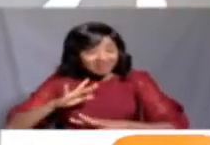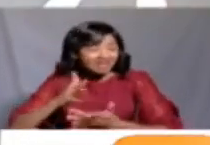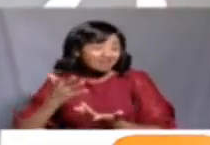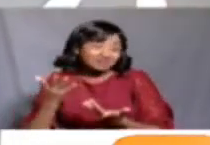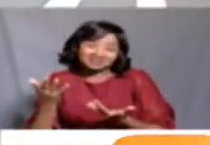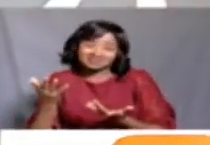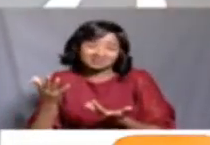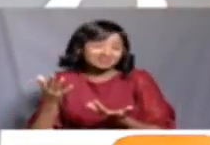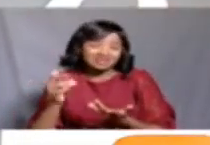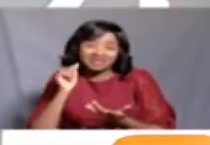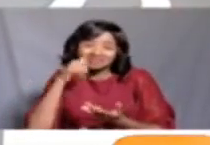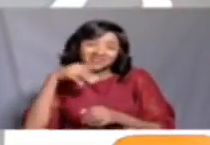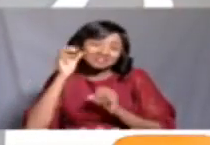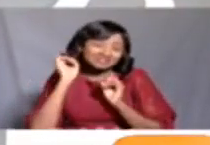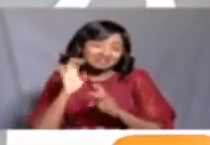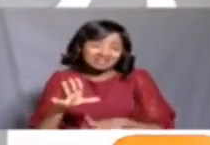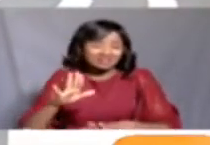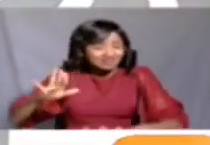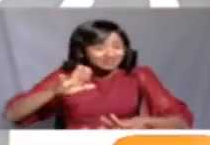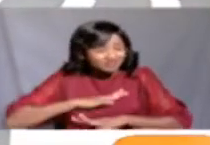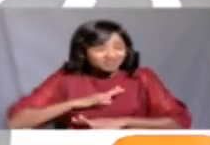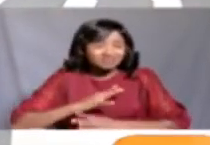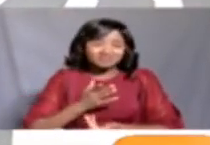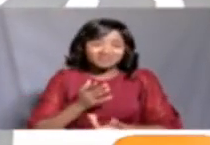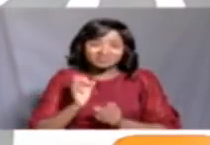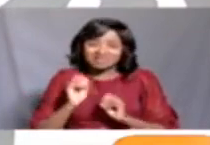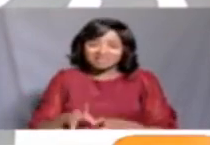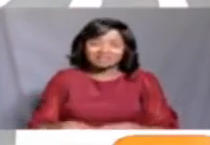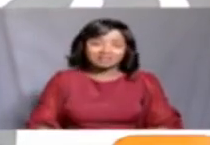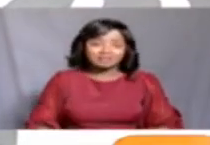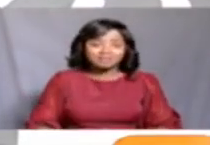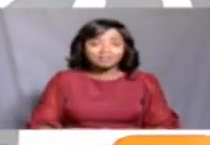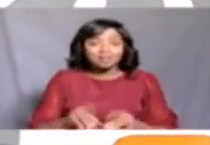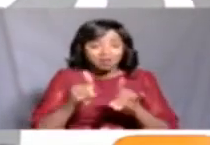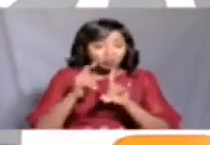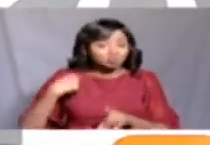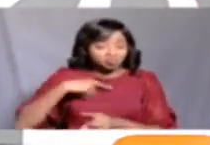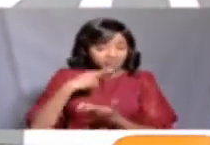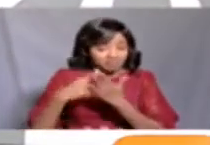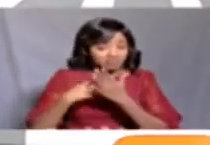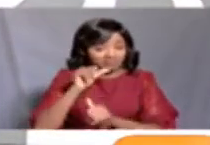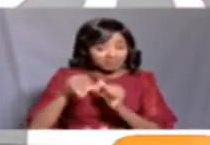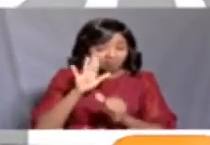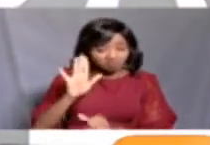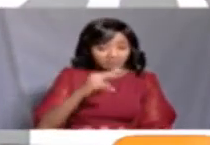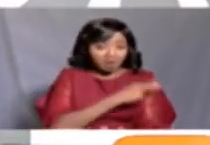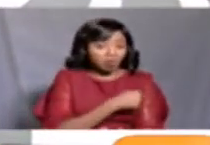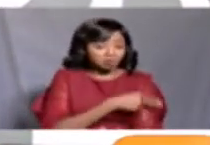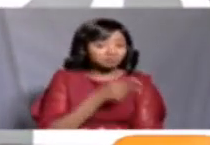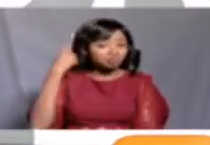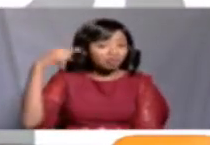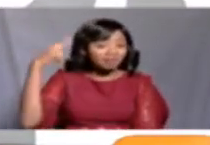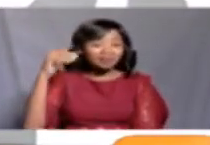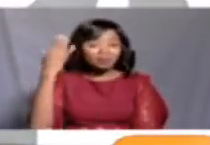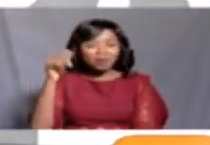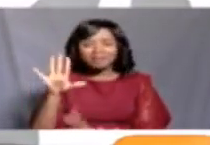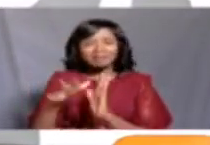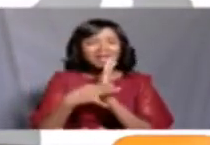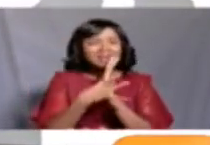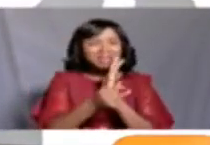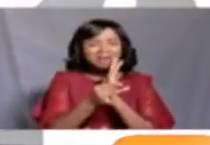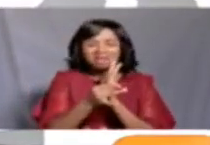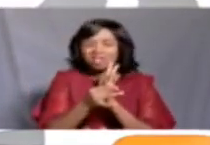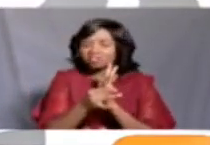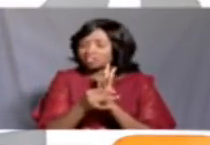well established in Mathare. Right. And we'll talk about Mathare as well, because it also has its own, it has a bad rap, let's just put it that